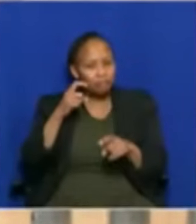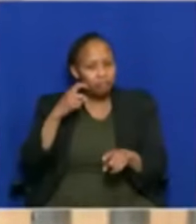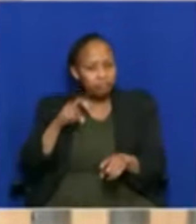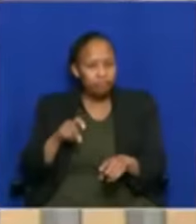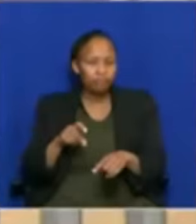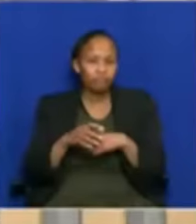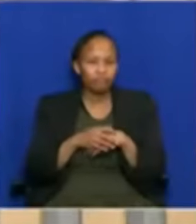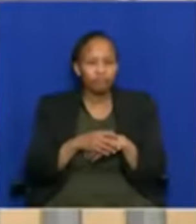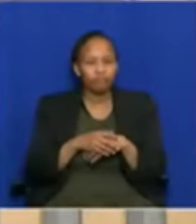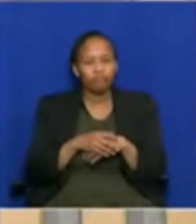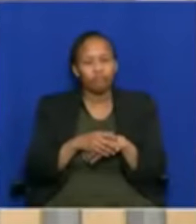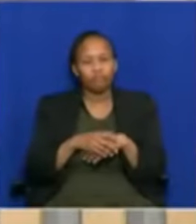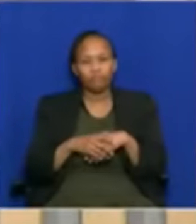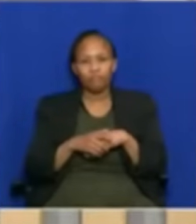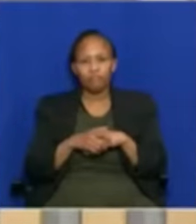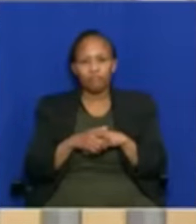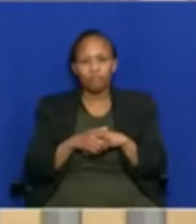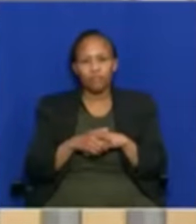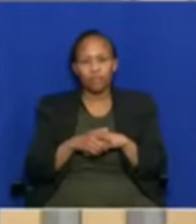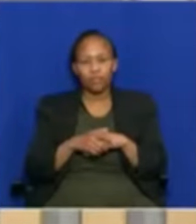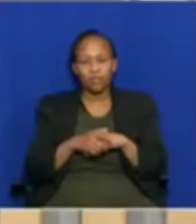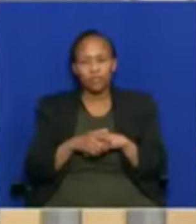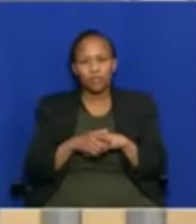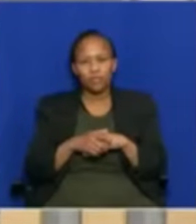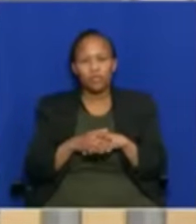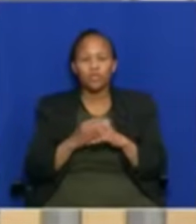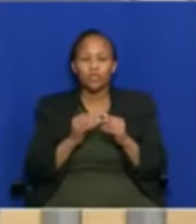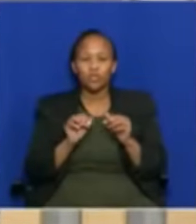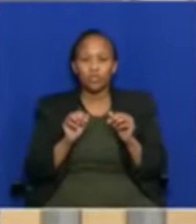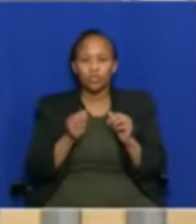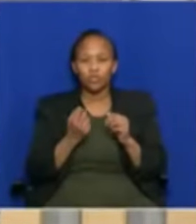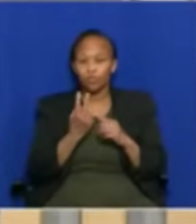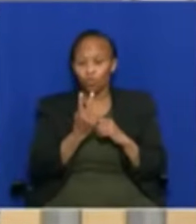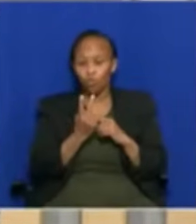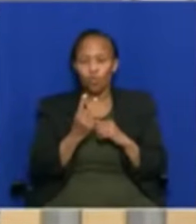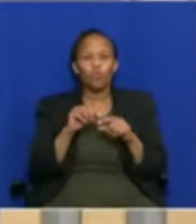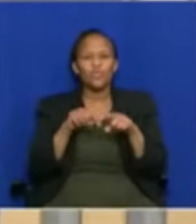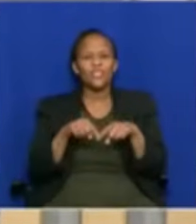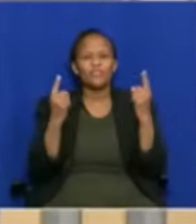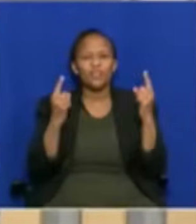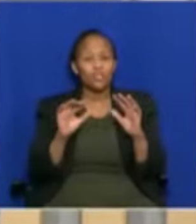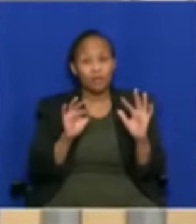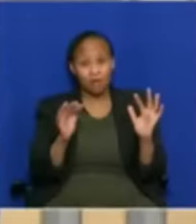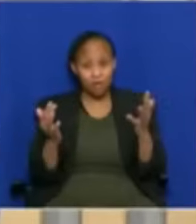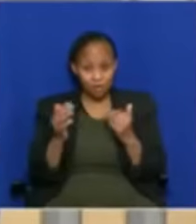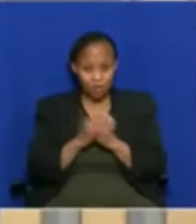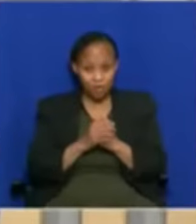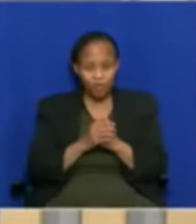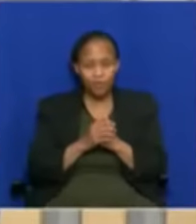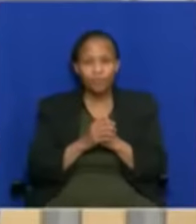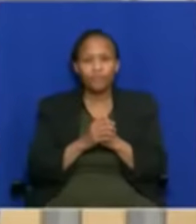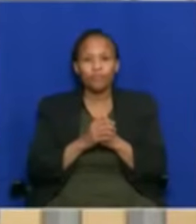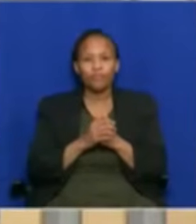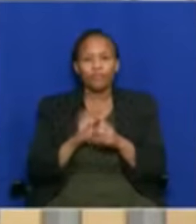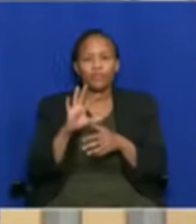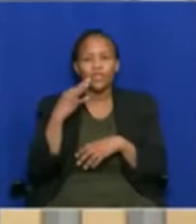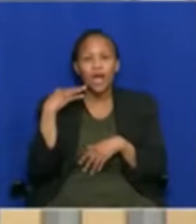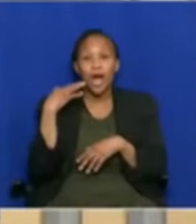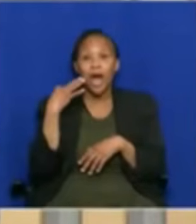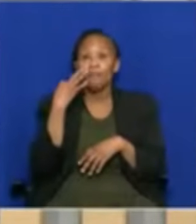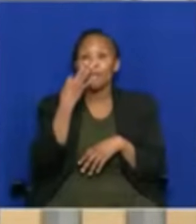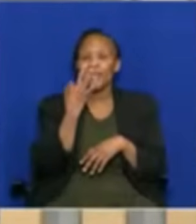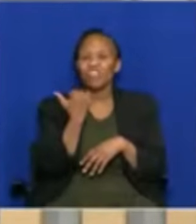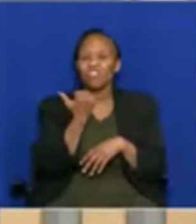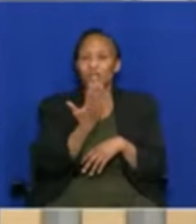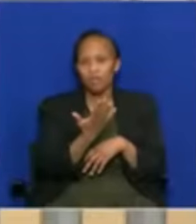would differentiate between the two? The one is the application, is an application in support of the